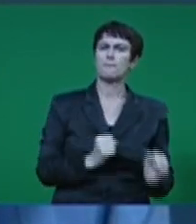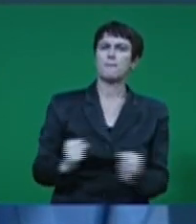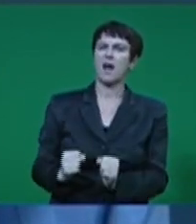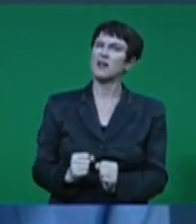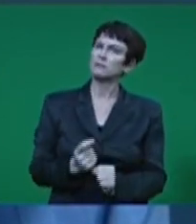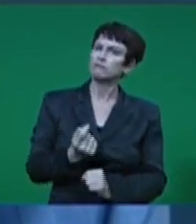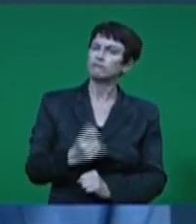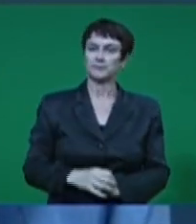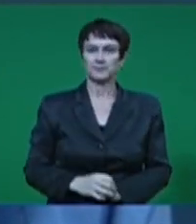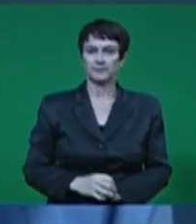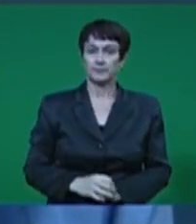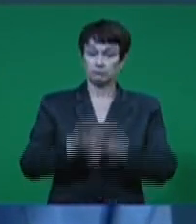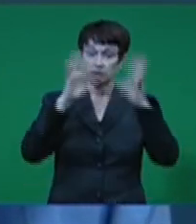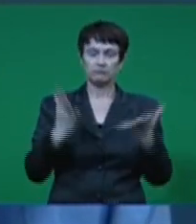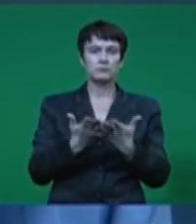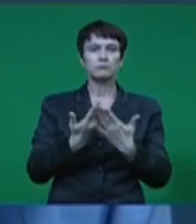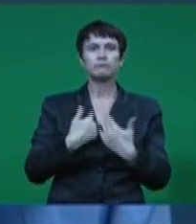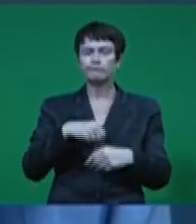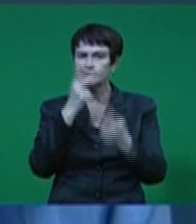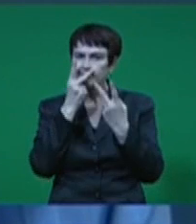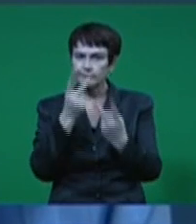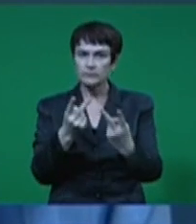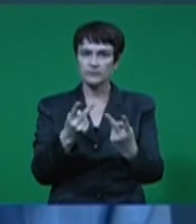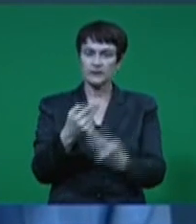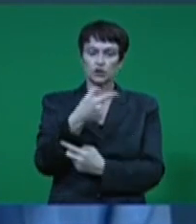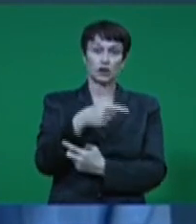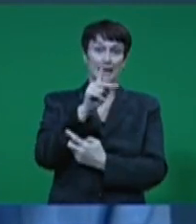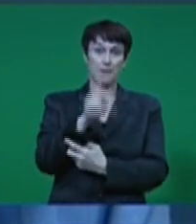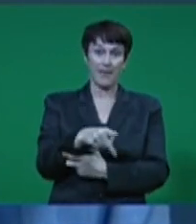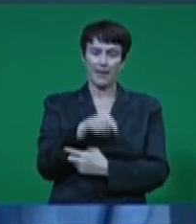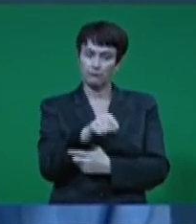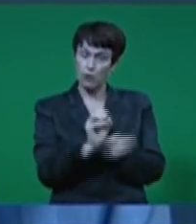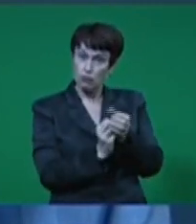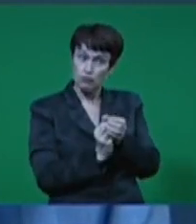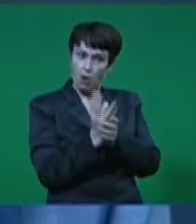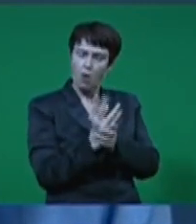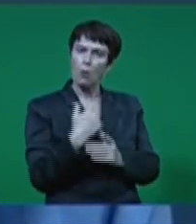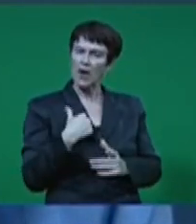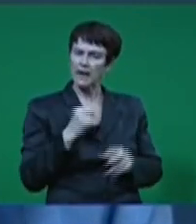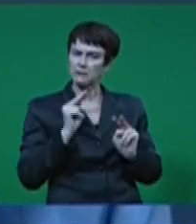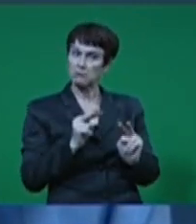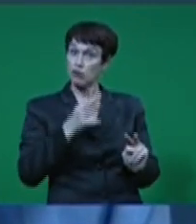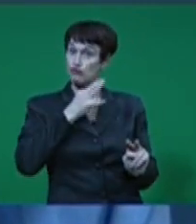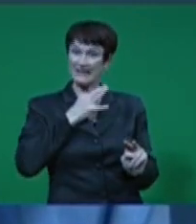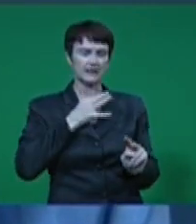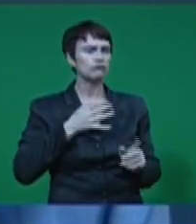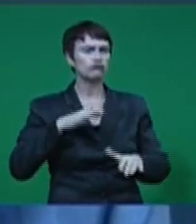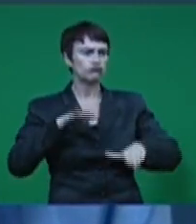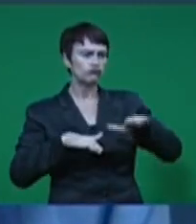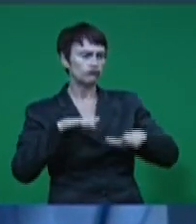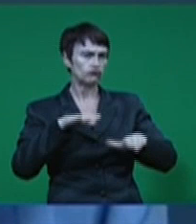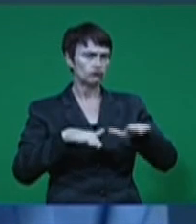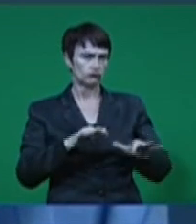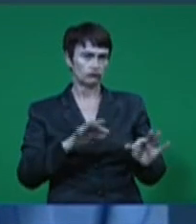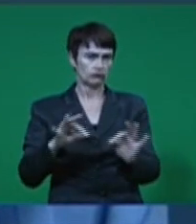upward revisions, the risks to the domestic growth outlook are assessed to be balanced. Moderate growth in household